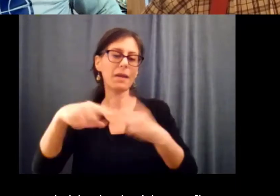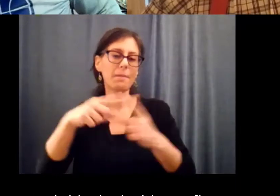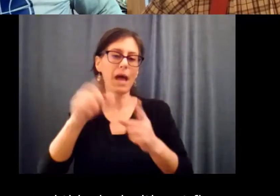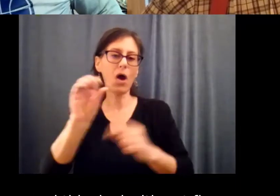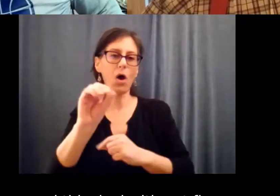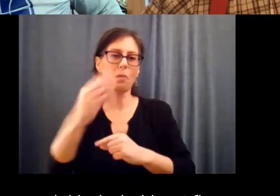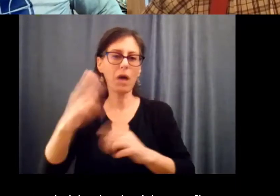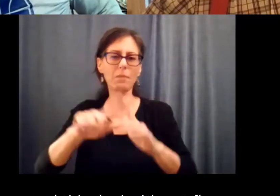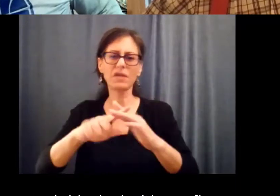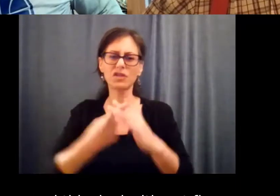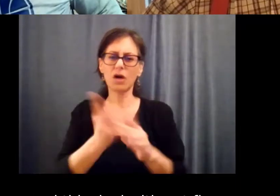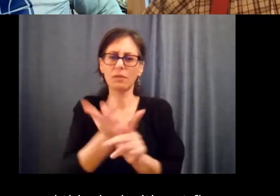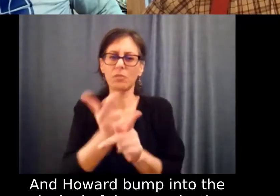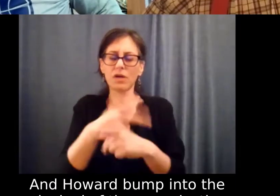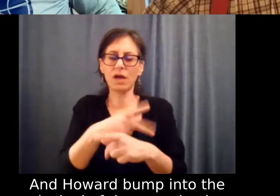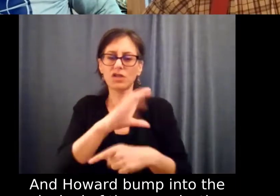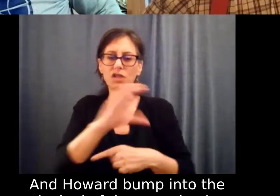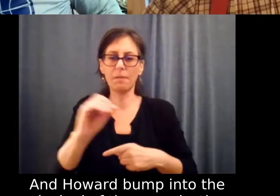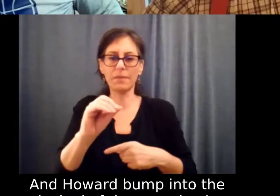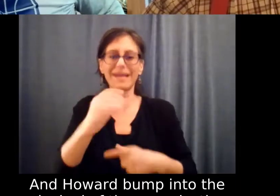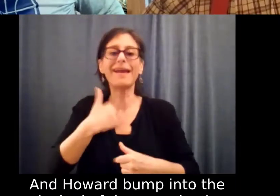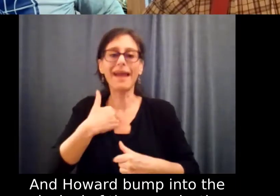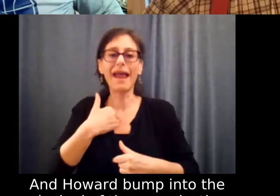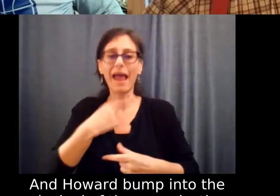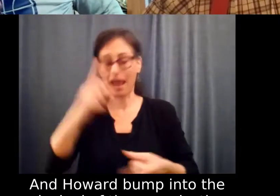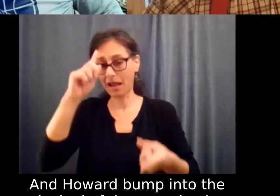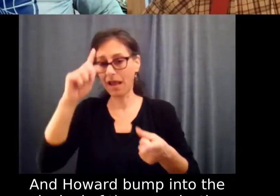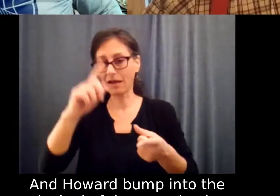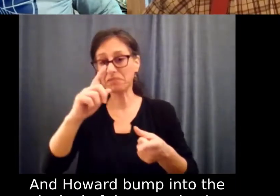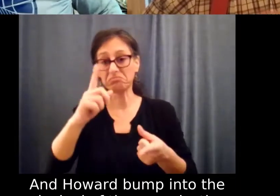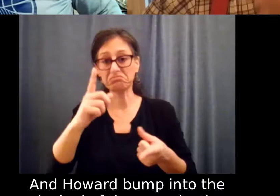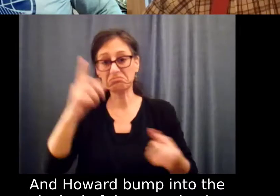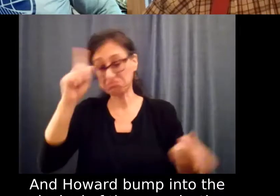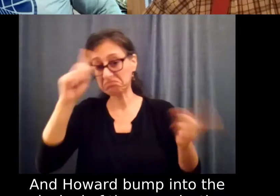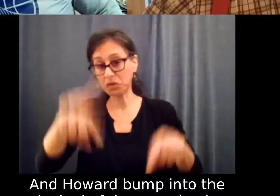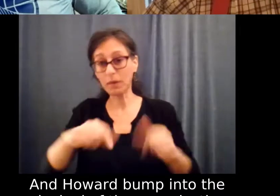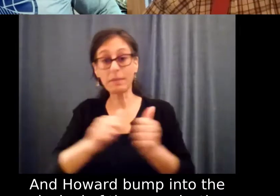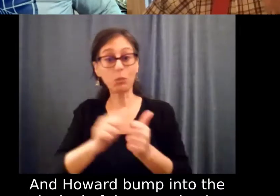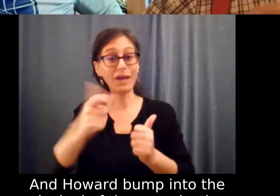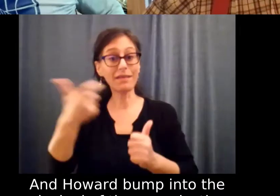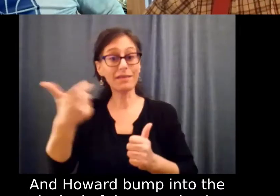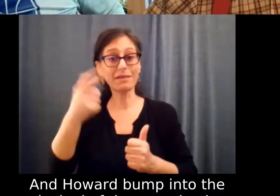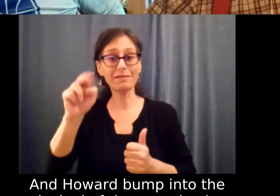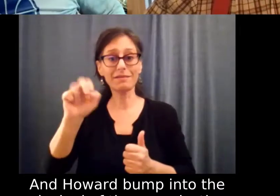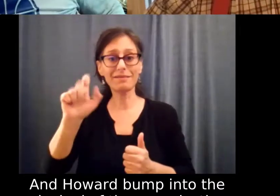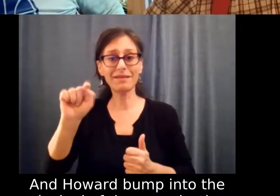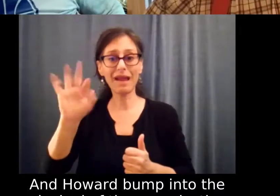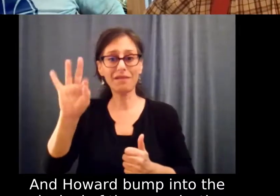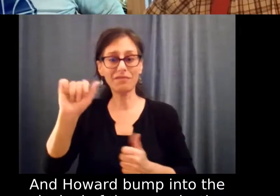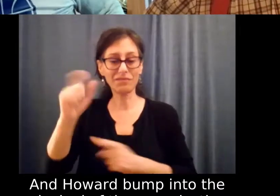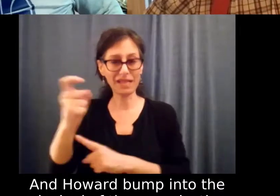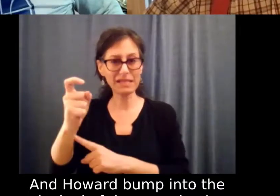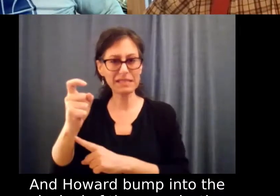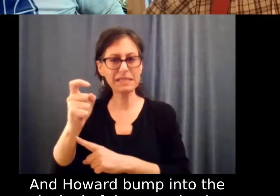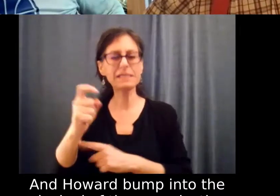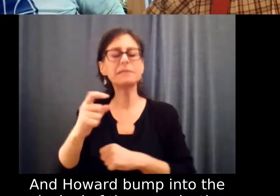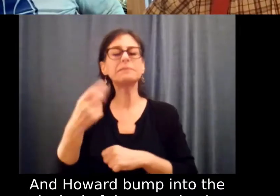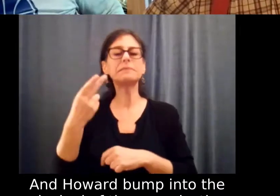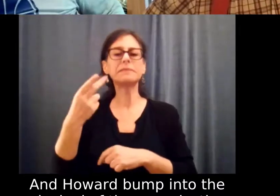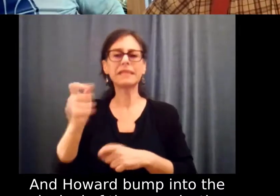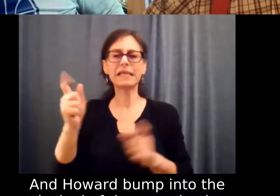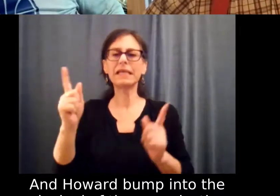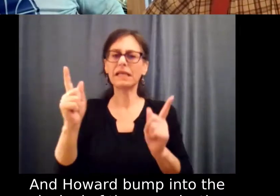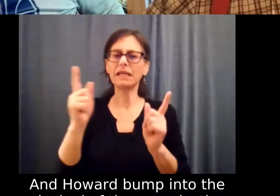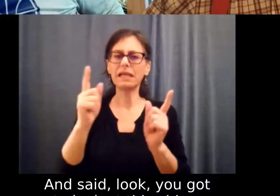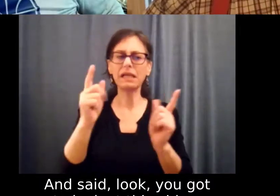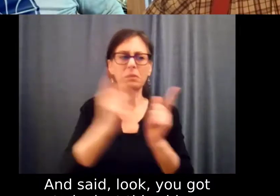they had this deal with Netflix. And Howard happened to bump into Priya Swaminathan, who was the principal of